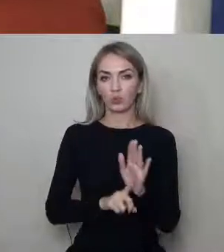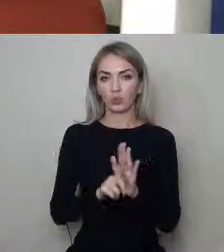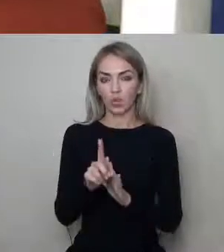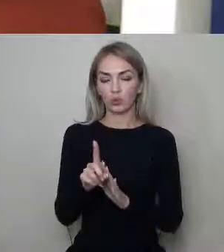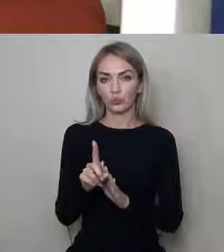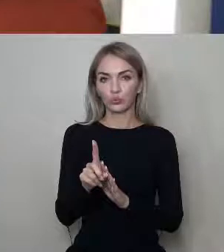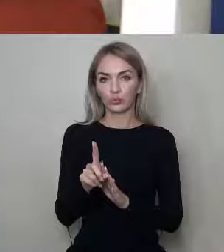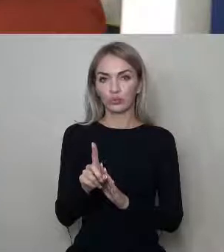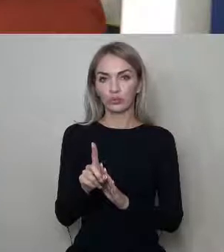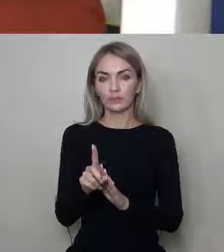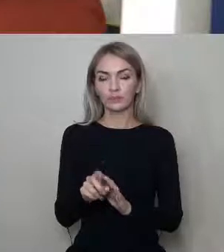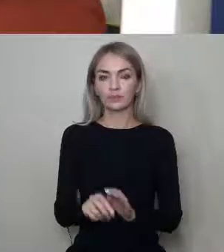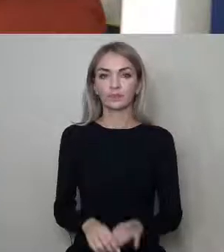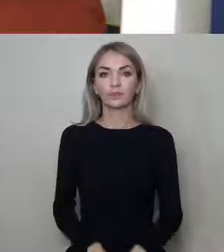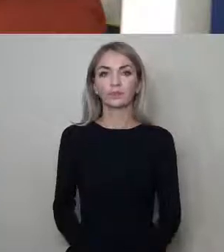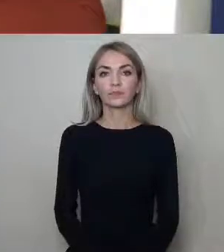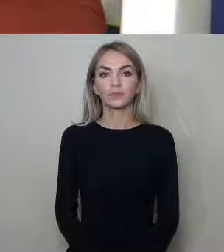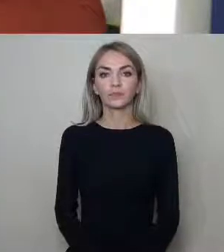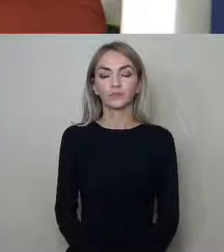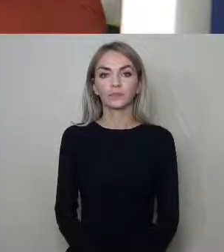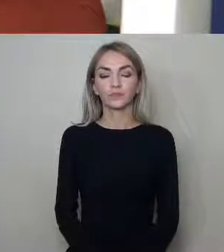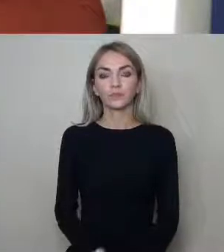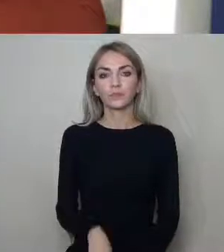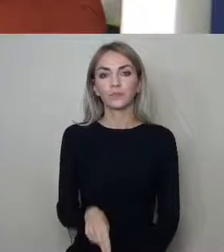saw at the beginning, right?